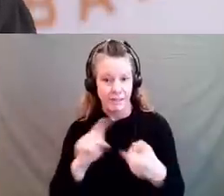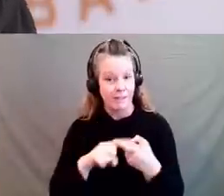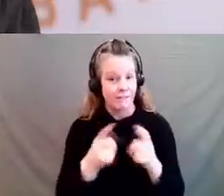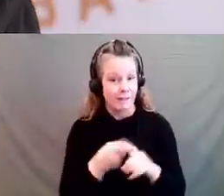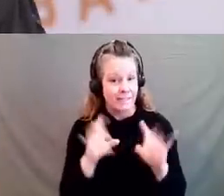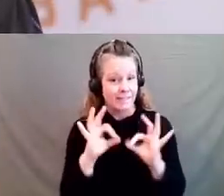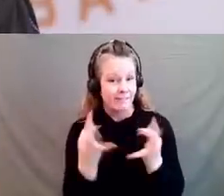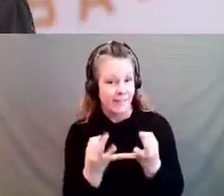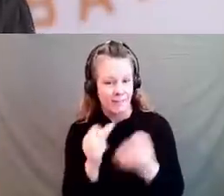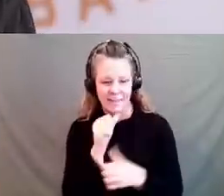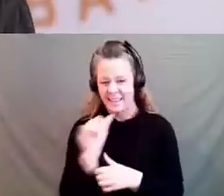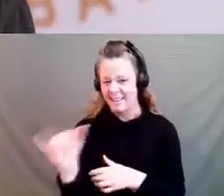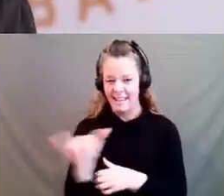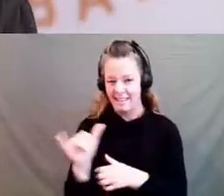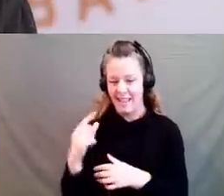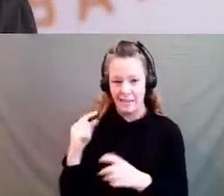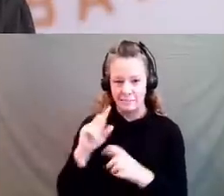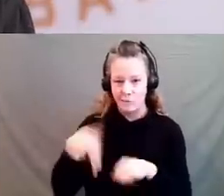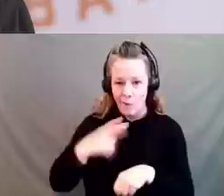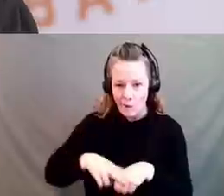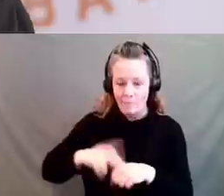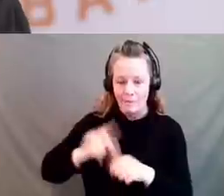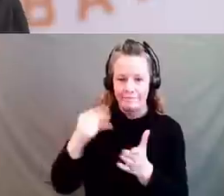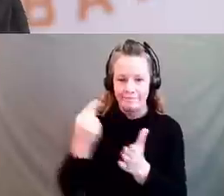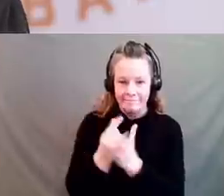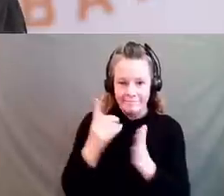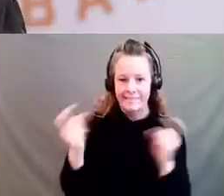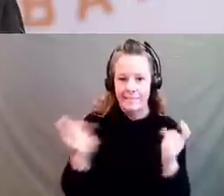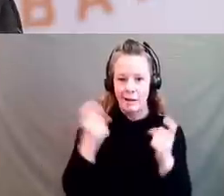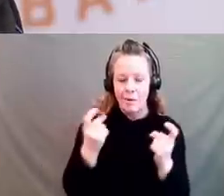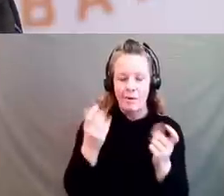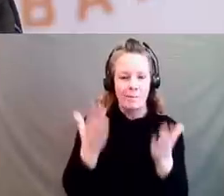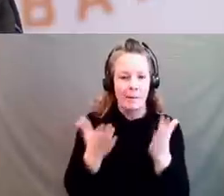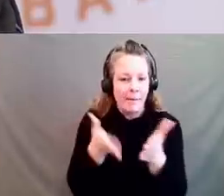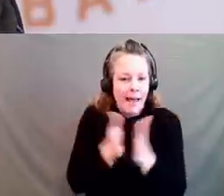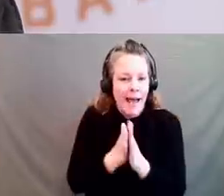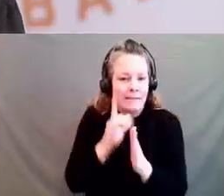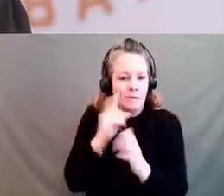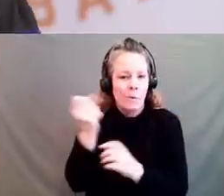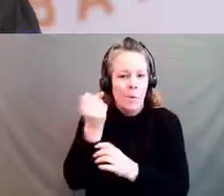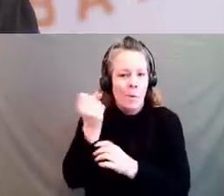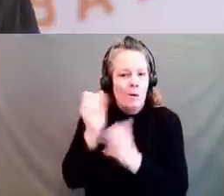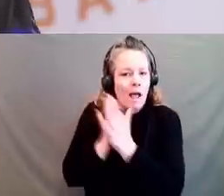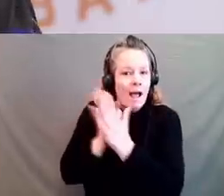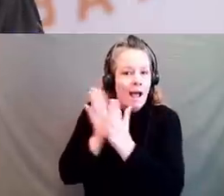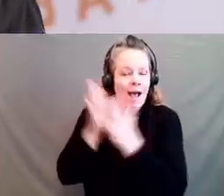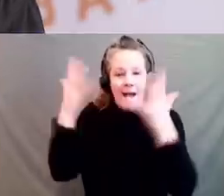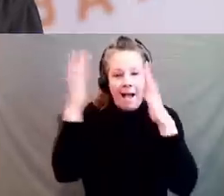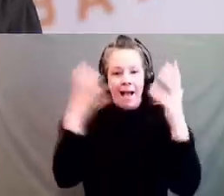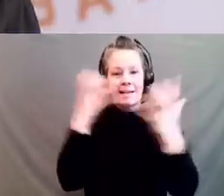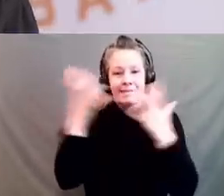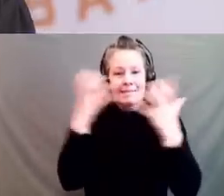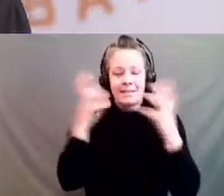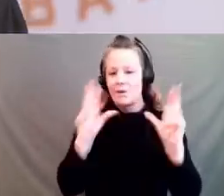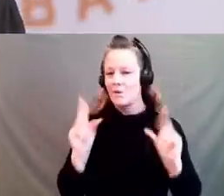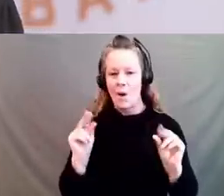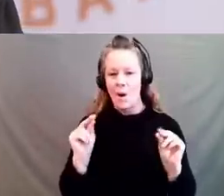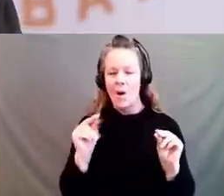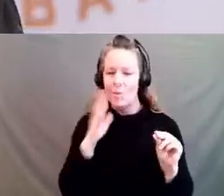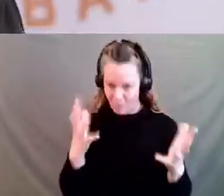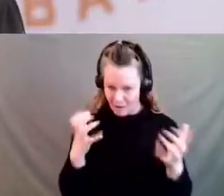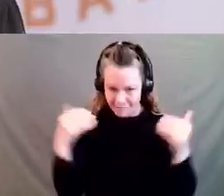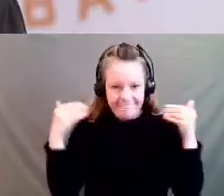unlike a traditional commencement ceremony where you may be asked to hold your applause until the end, we encourage you to cheer